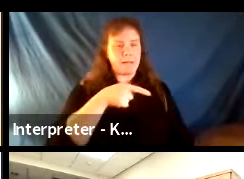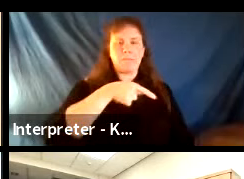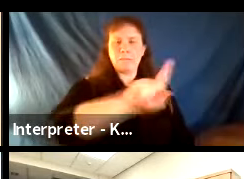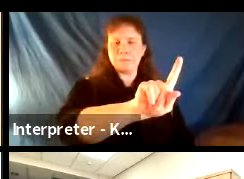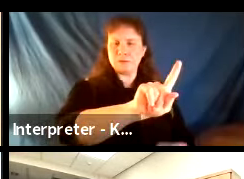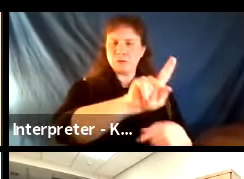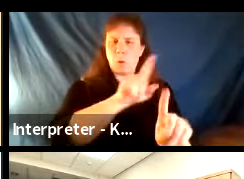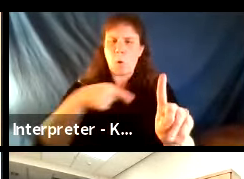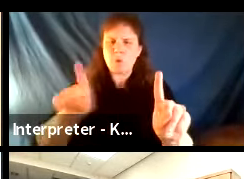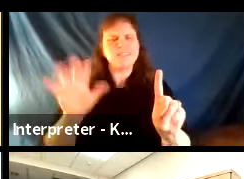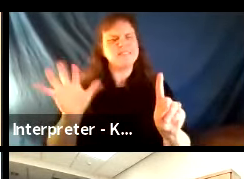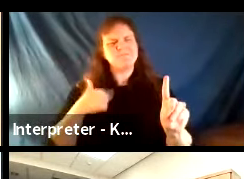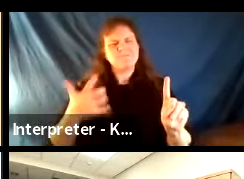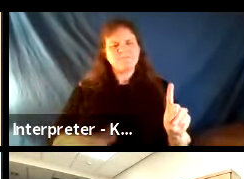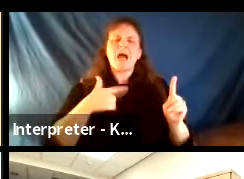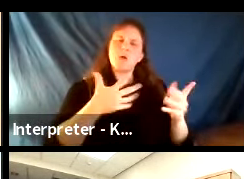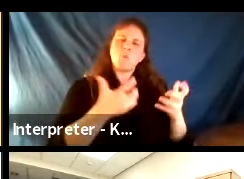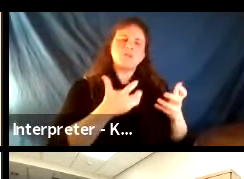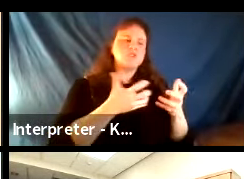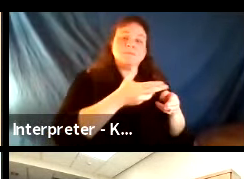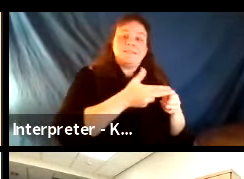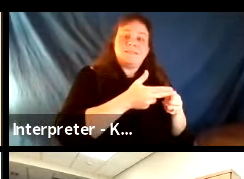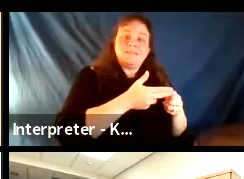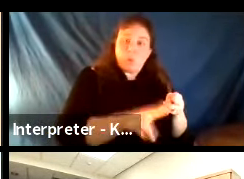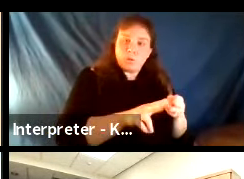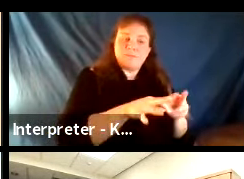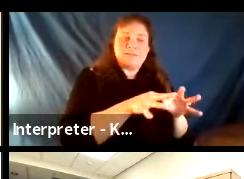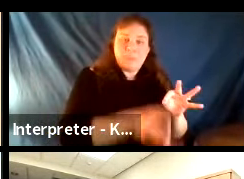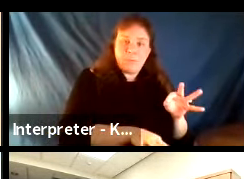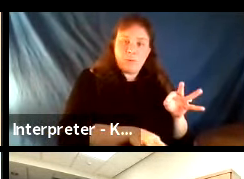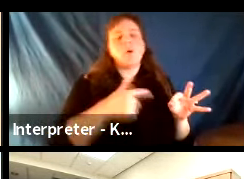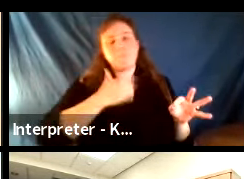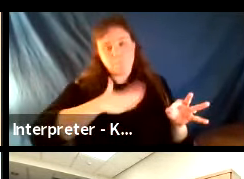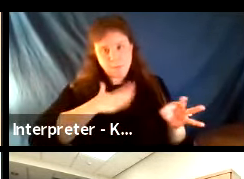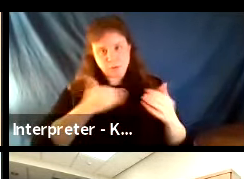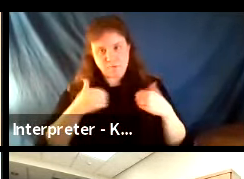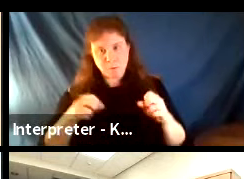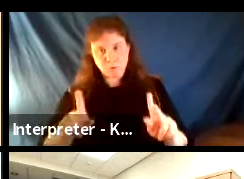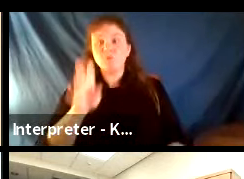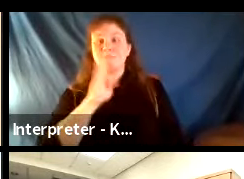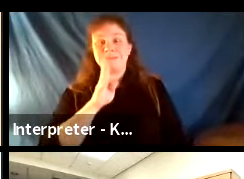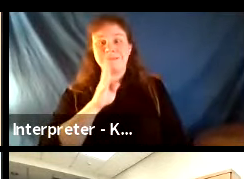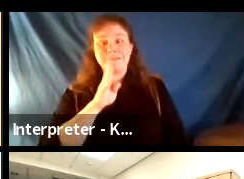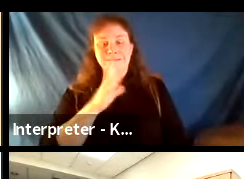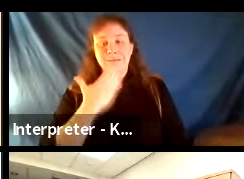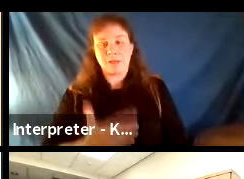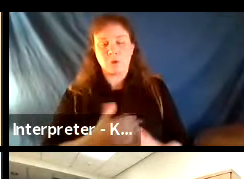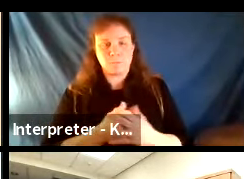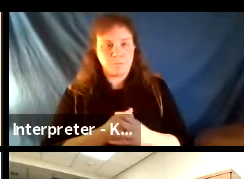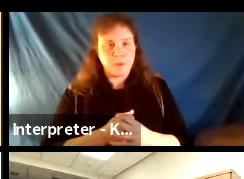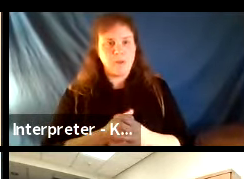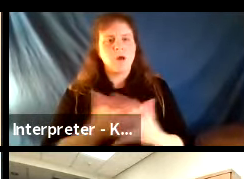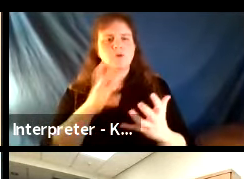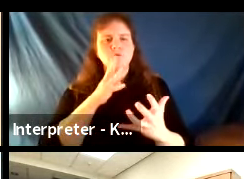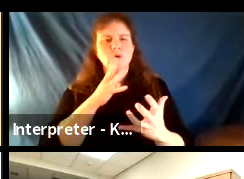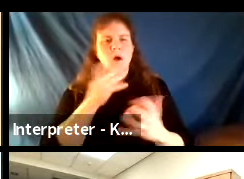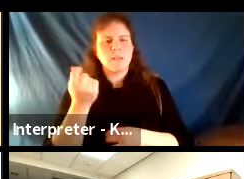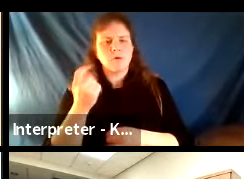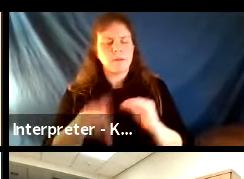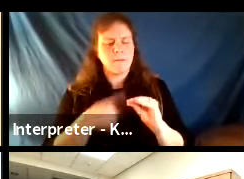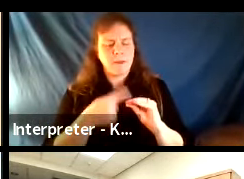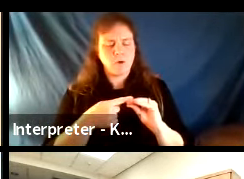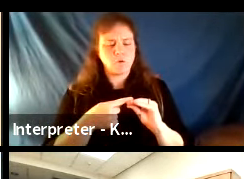intend. So having the chance to speak, I appreciate that. I actually wanted to talk a little bit about sort of